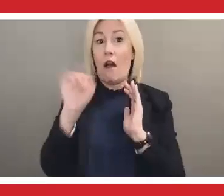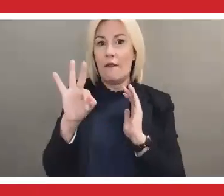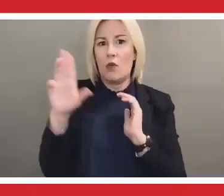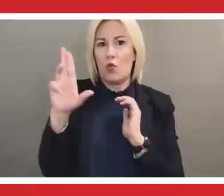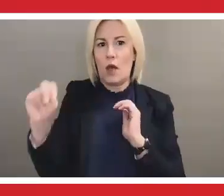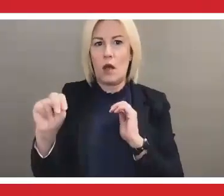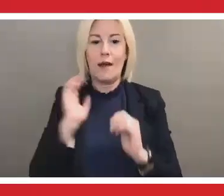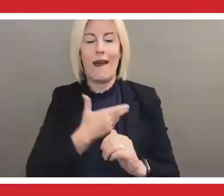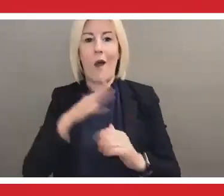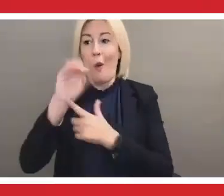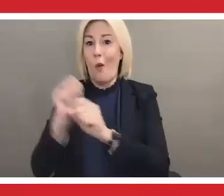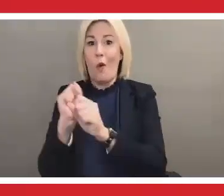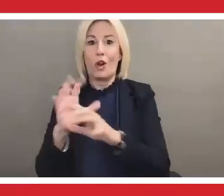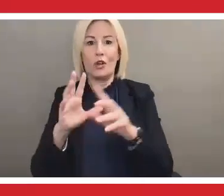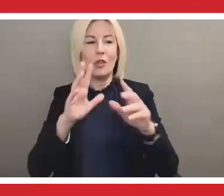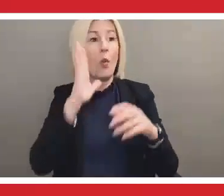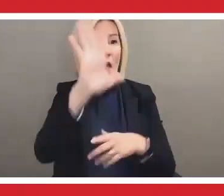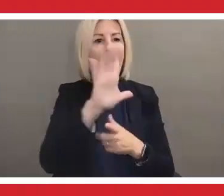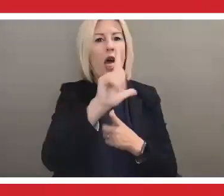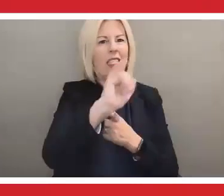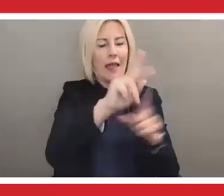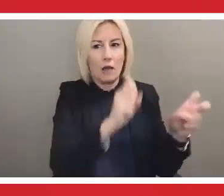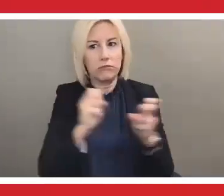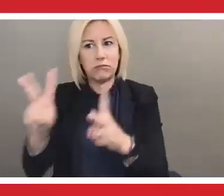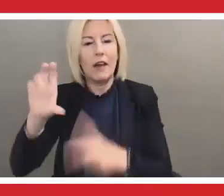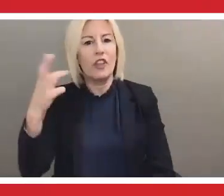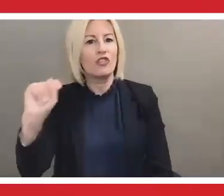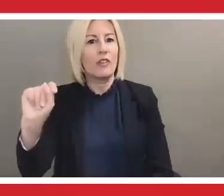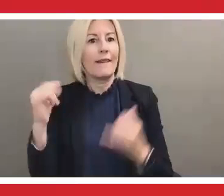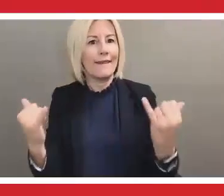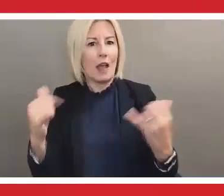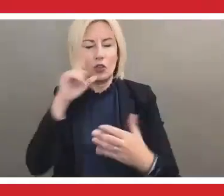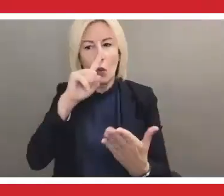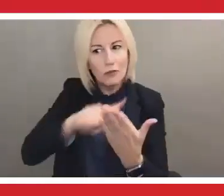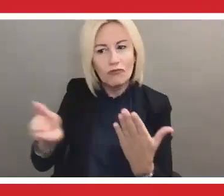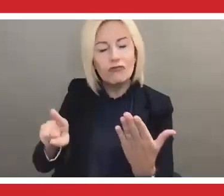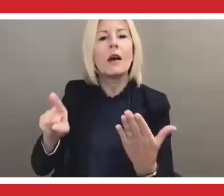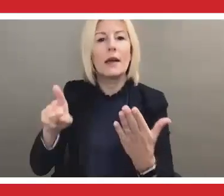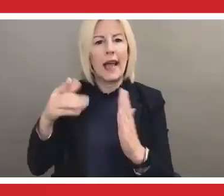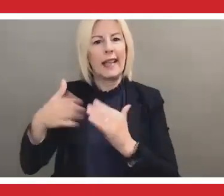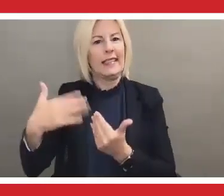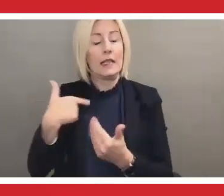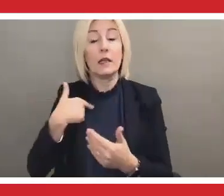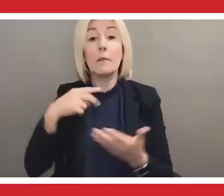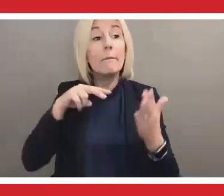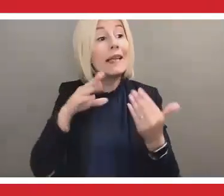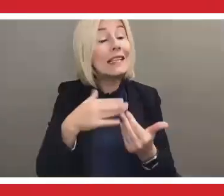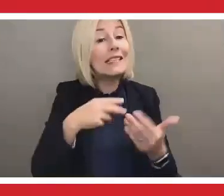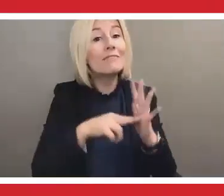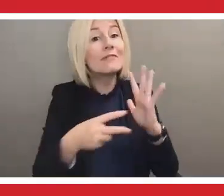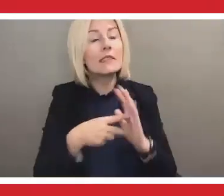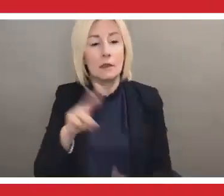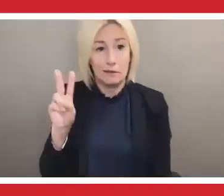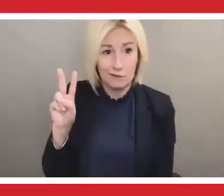are popping the link to this report in the chat now, so you can check it out easily. And when I say easily, it is